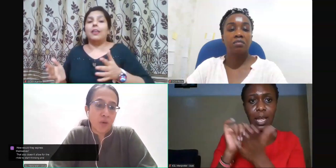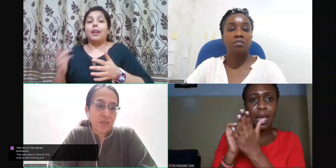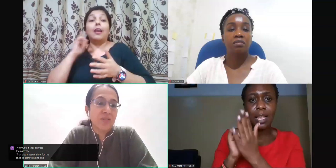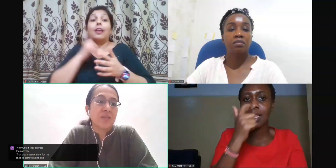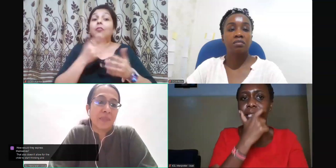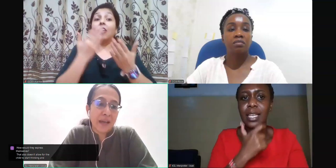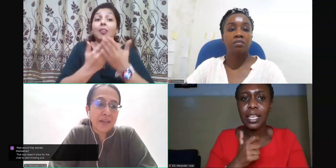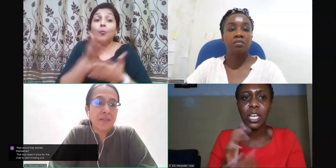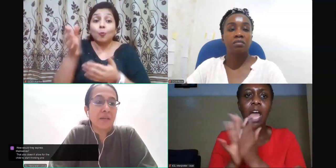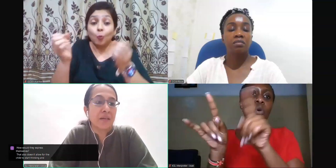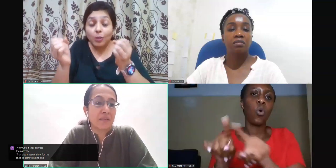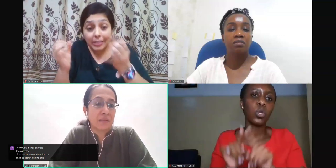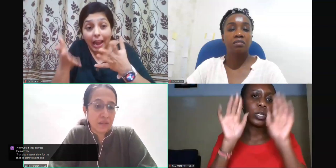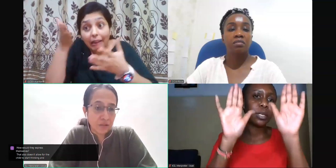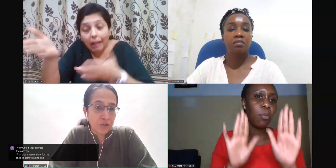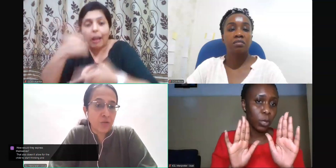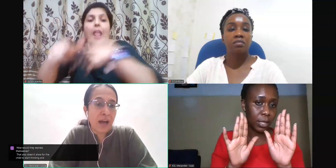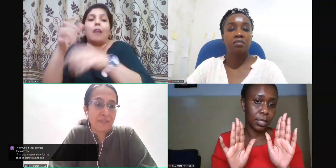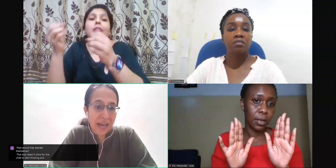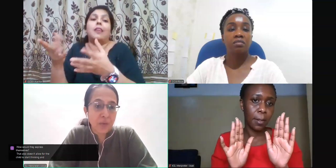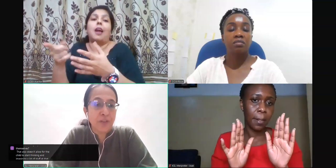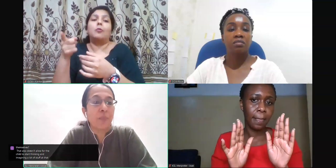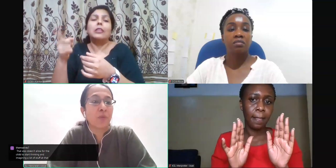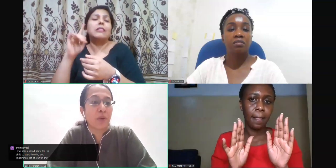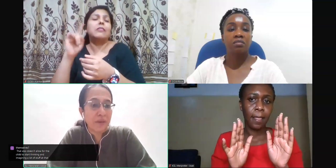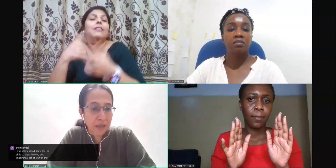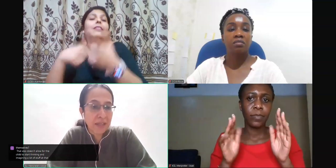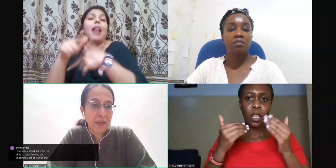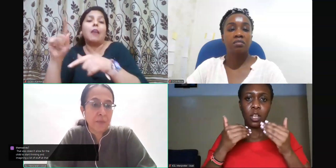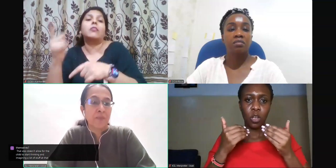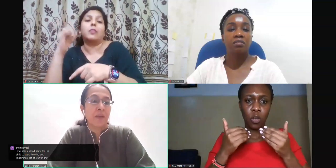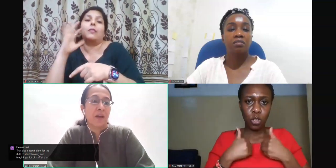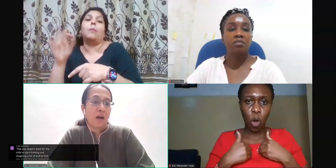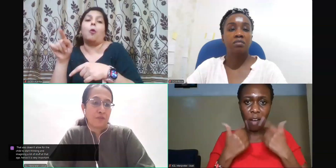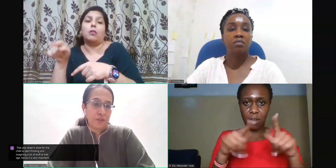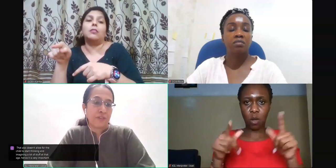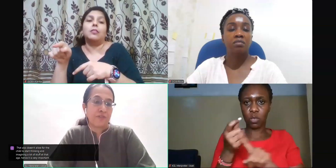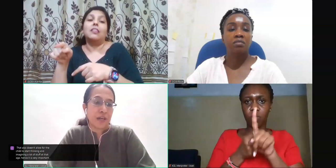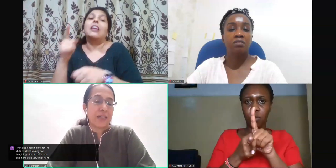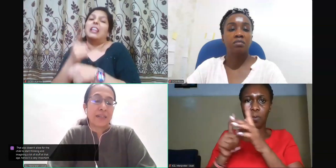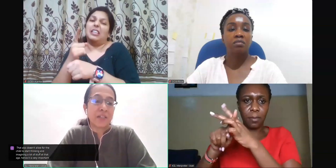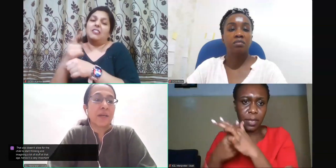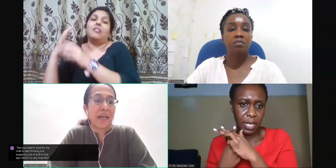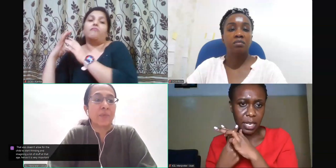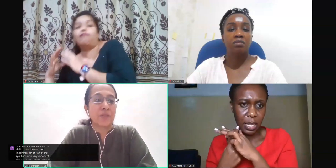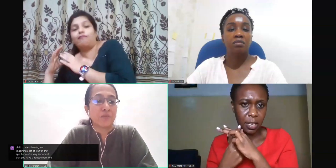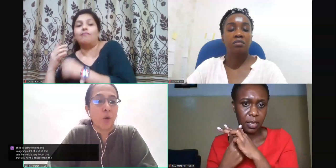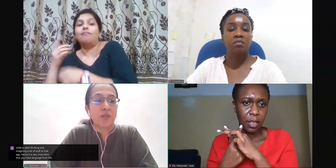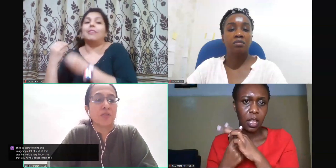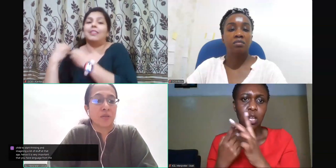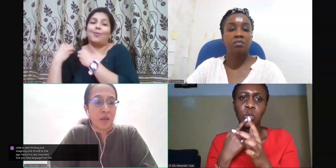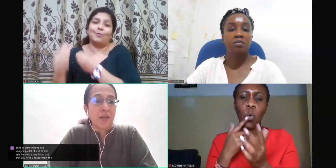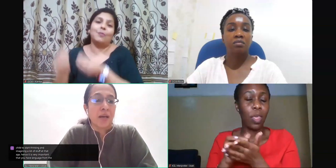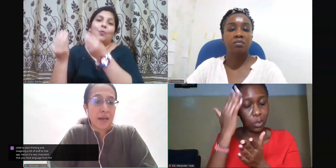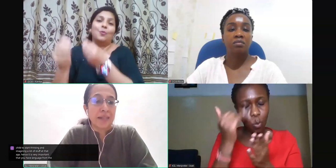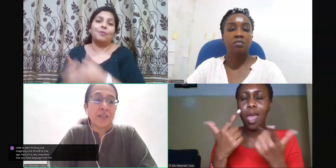very important that you have language from the very beginning for a deaf child, and that is why language is